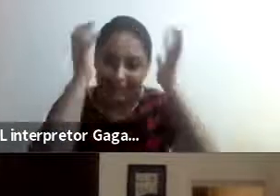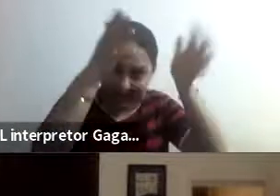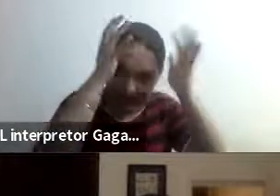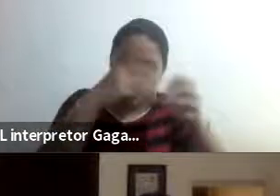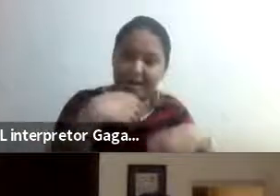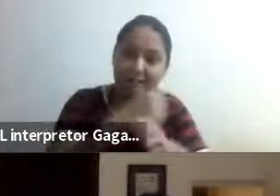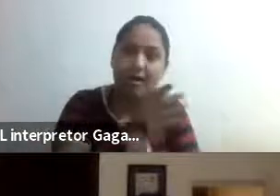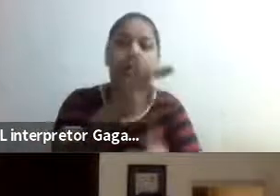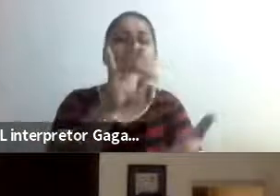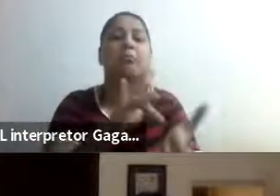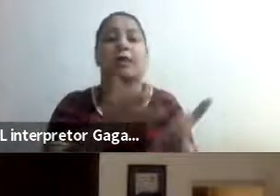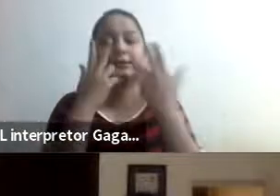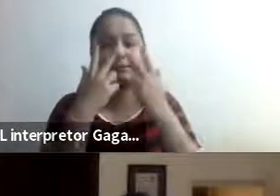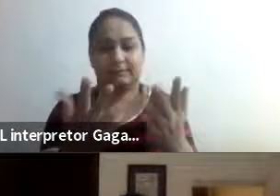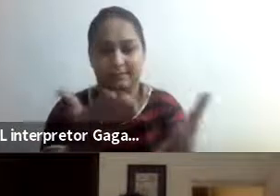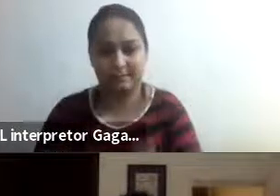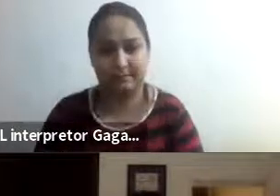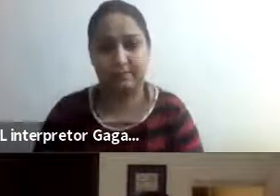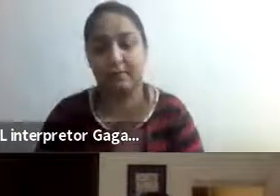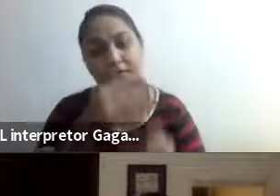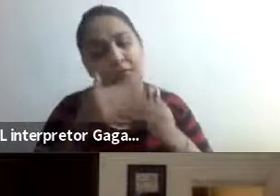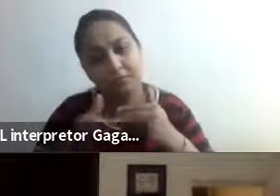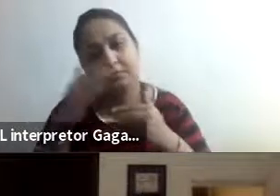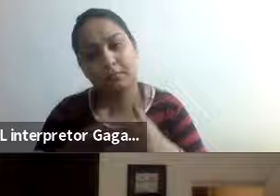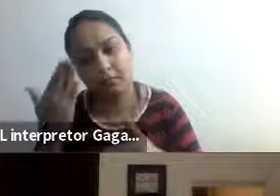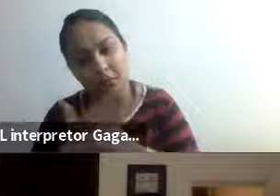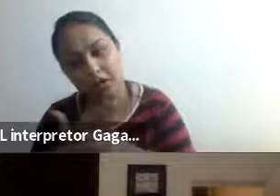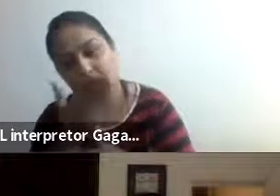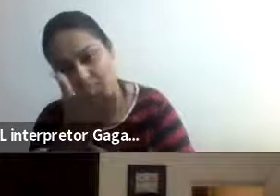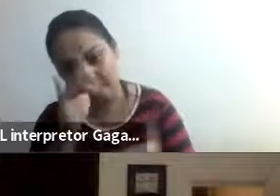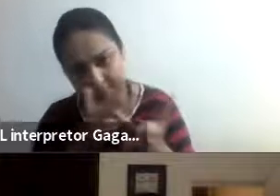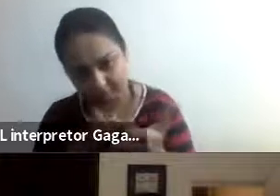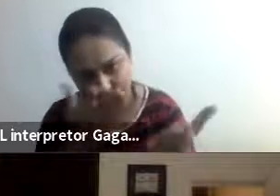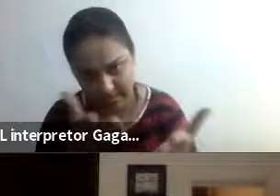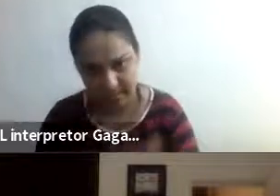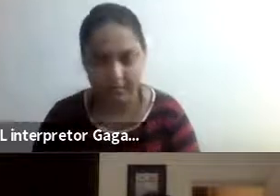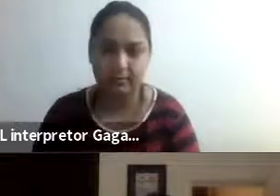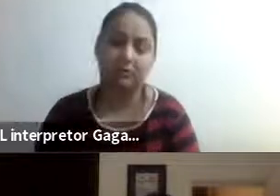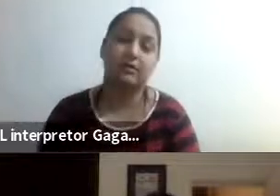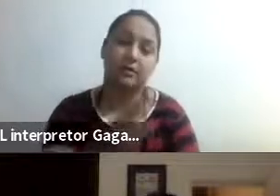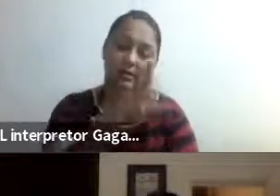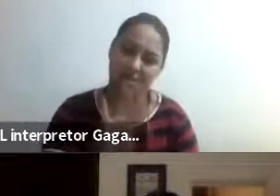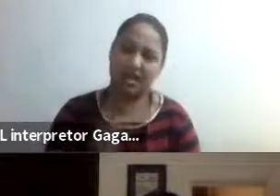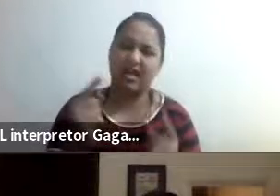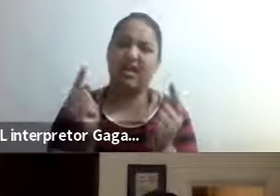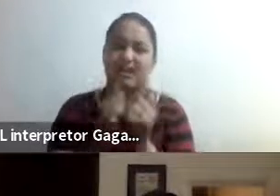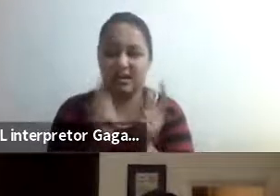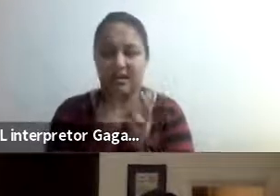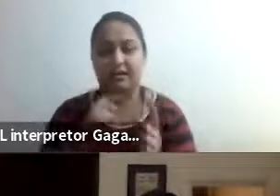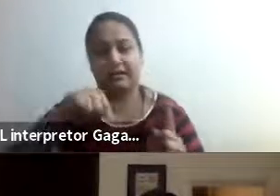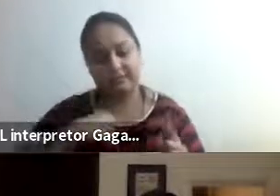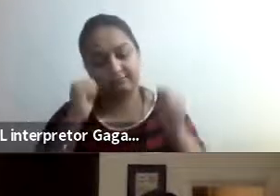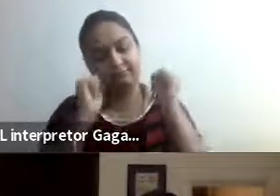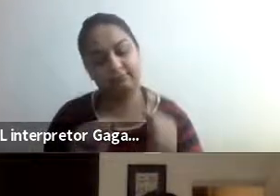brick and mortar. So she continues to work out of there. She has a little desk. She sits and